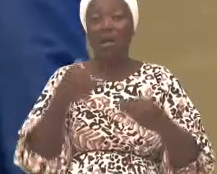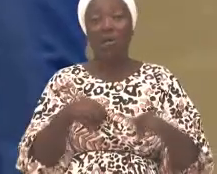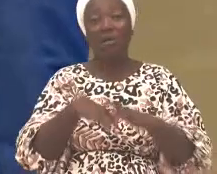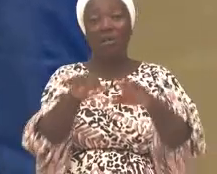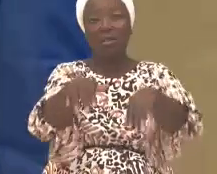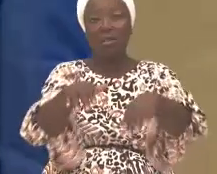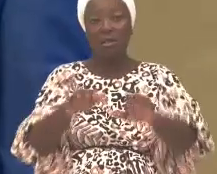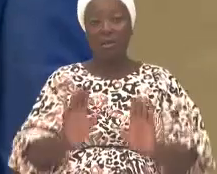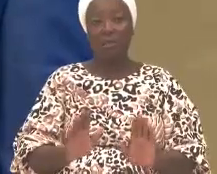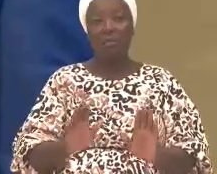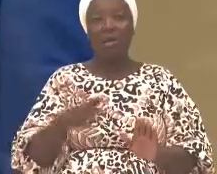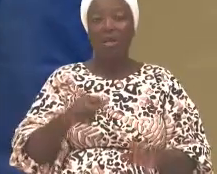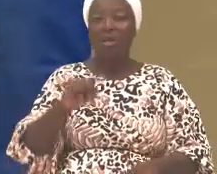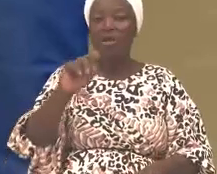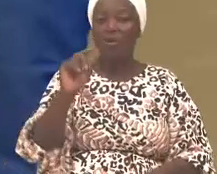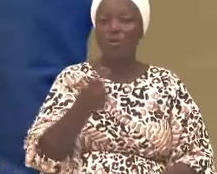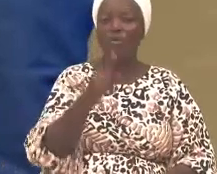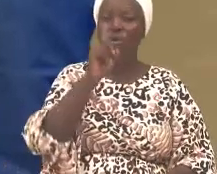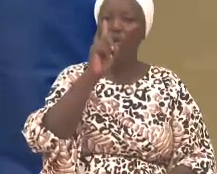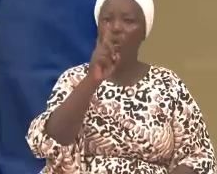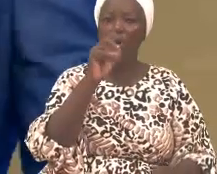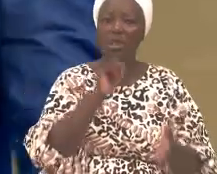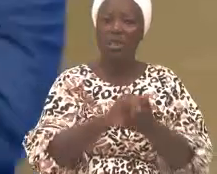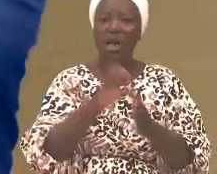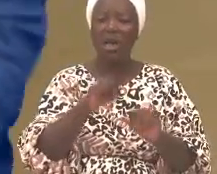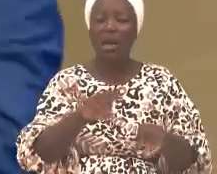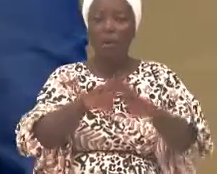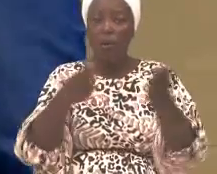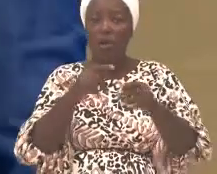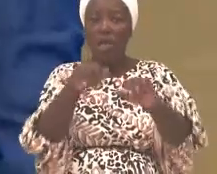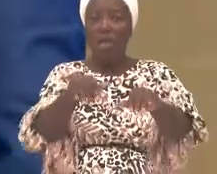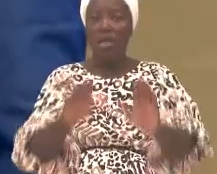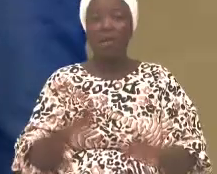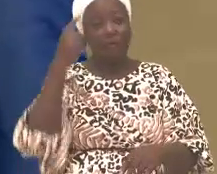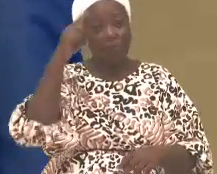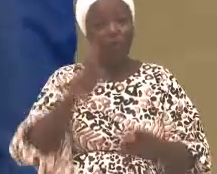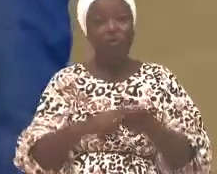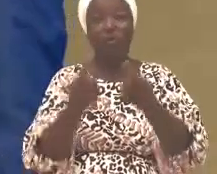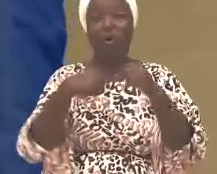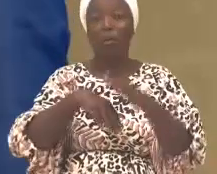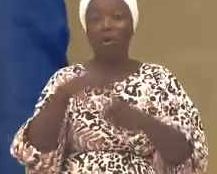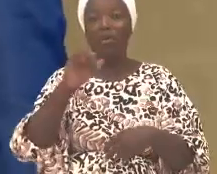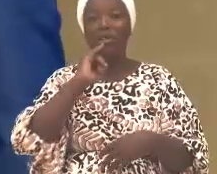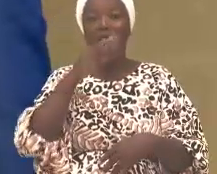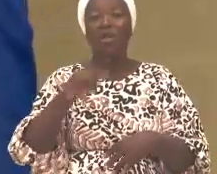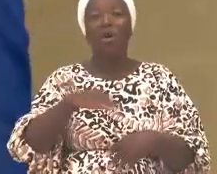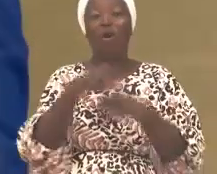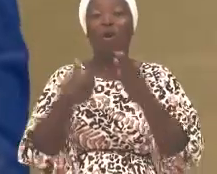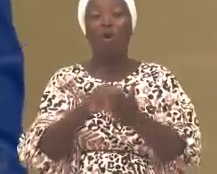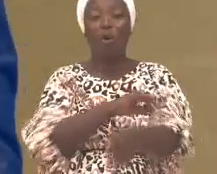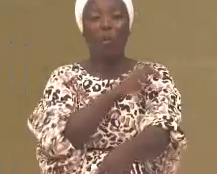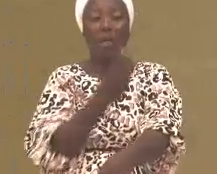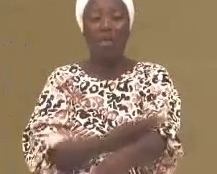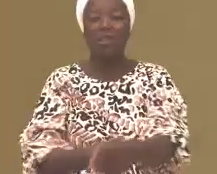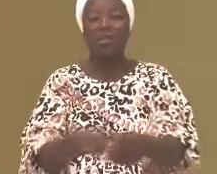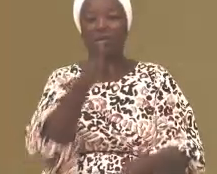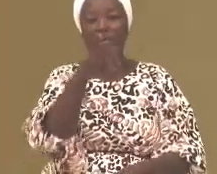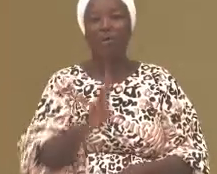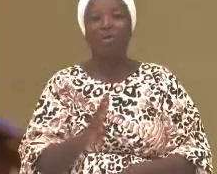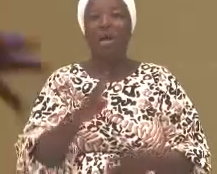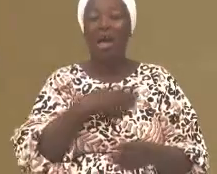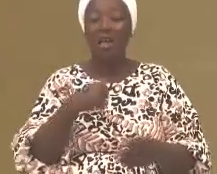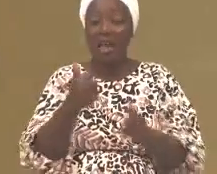only one that can open the graves for you to come out is the Almighty God. And everyone